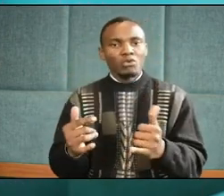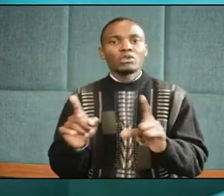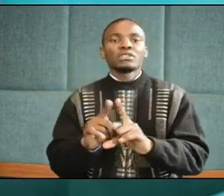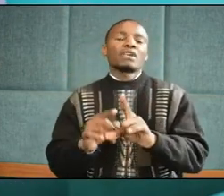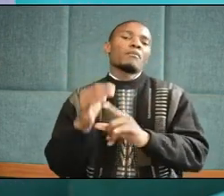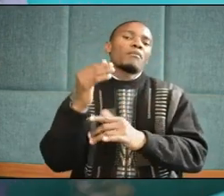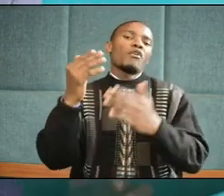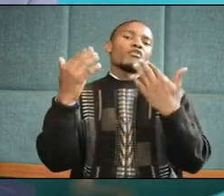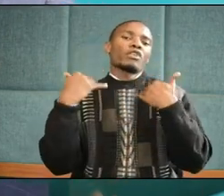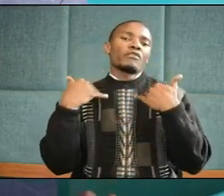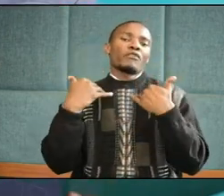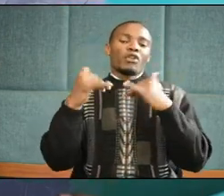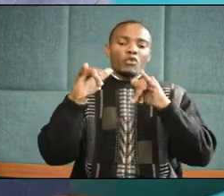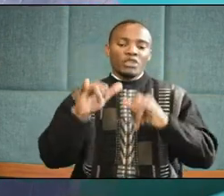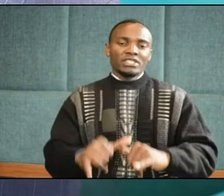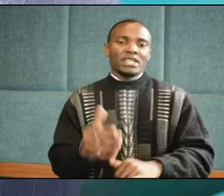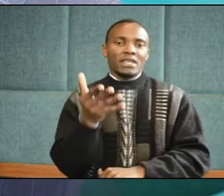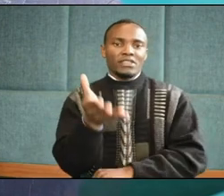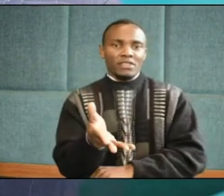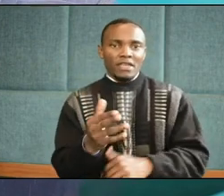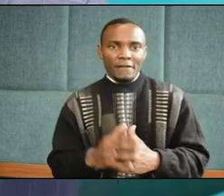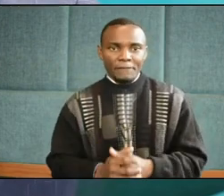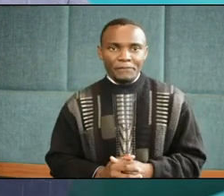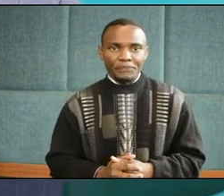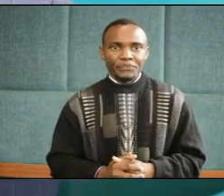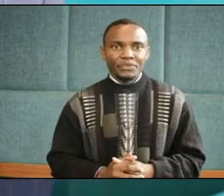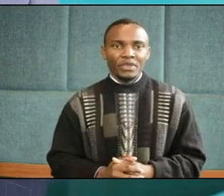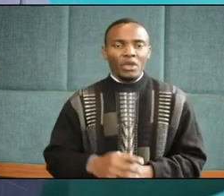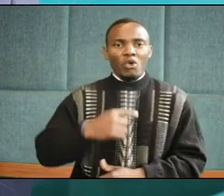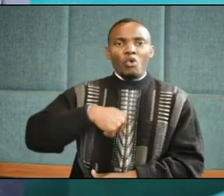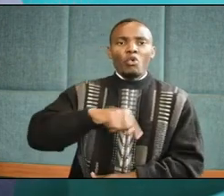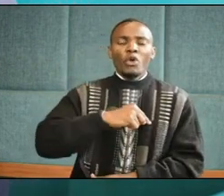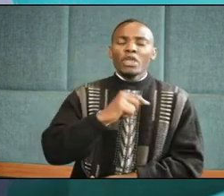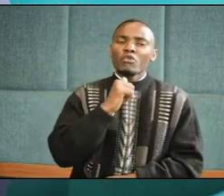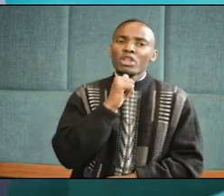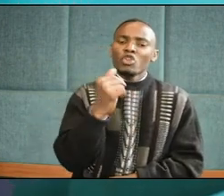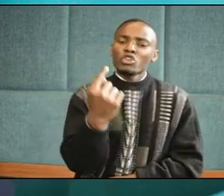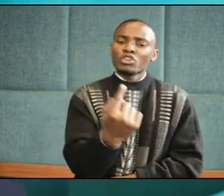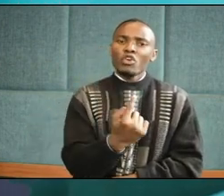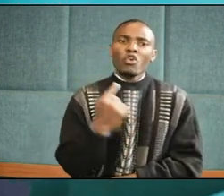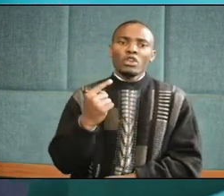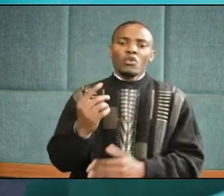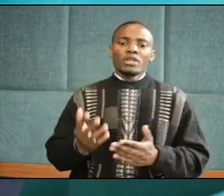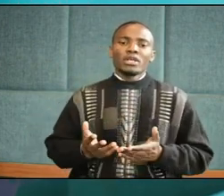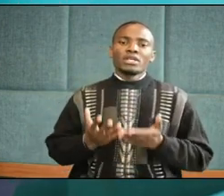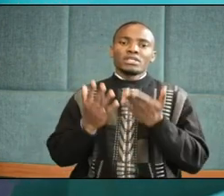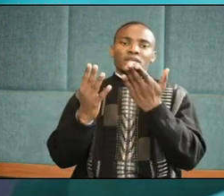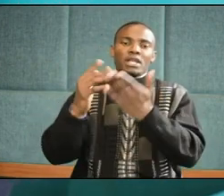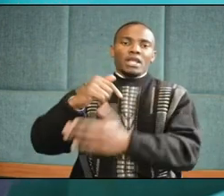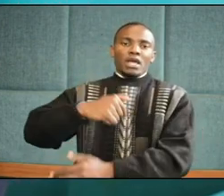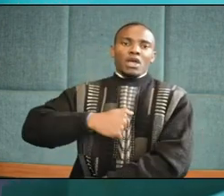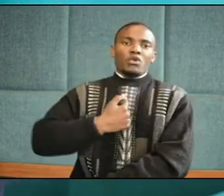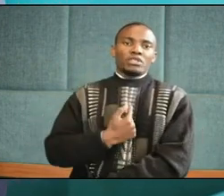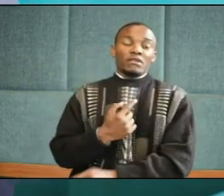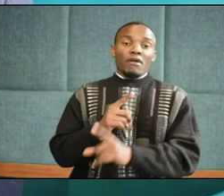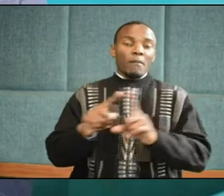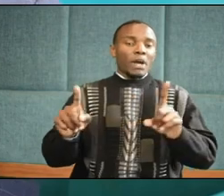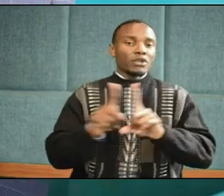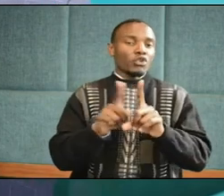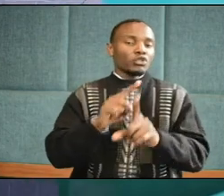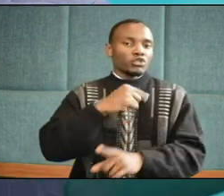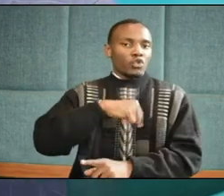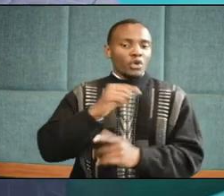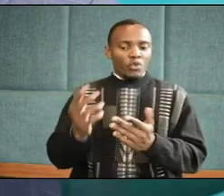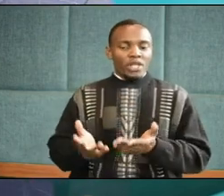there forever and ever." We will not only surrender ourselves, but we will